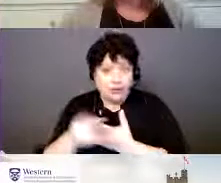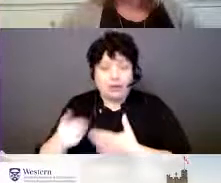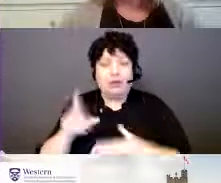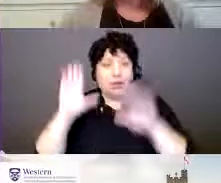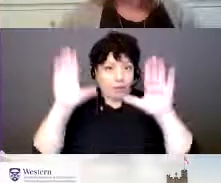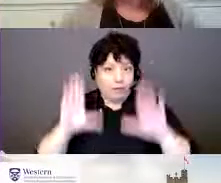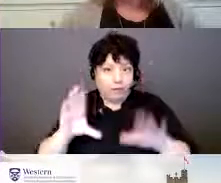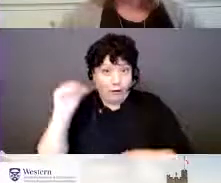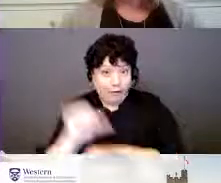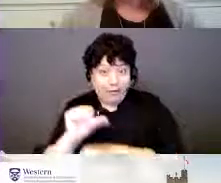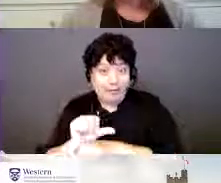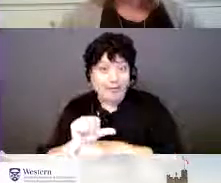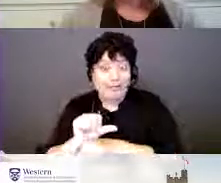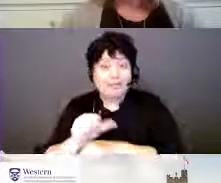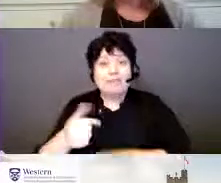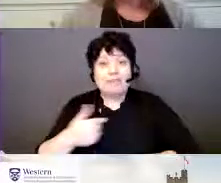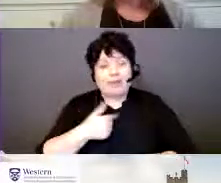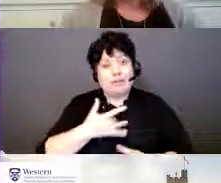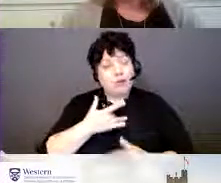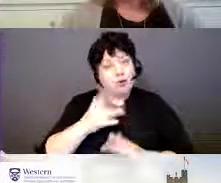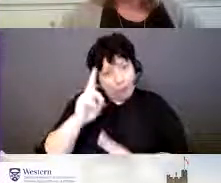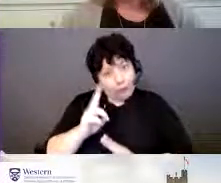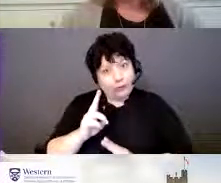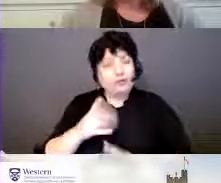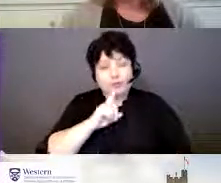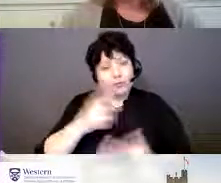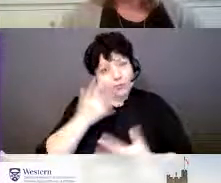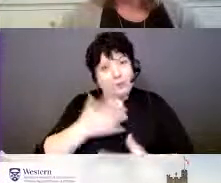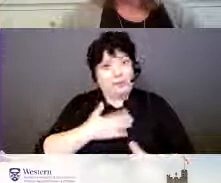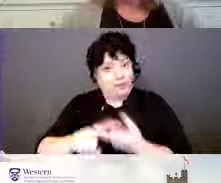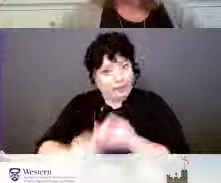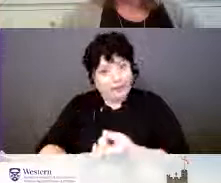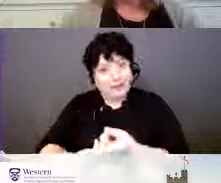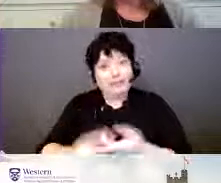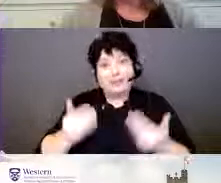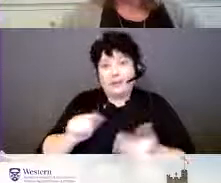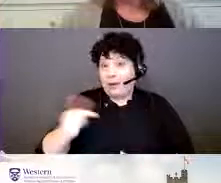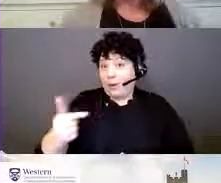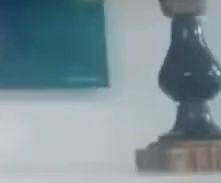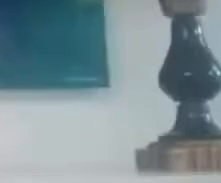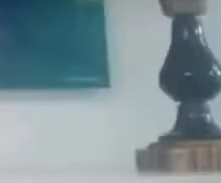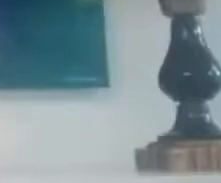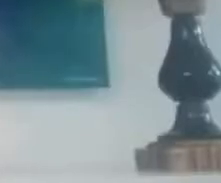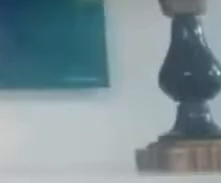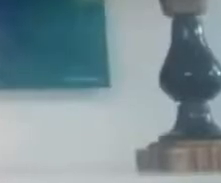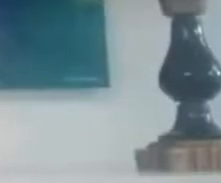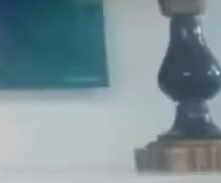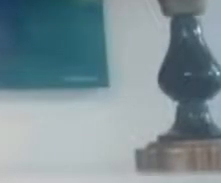colleague, and I can honored to say she's my friend. So Margaret, I'm going to turn it over to you.